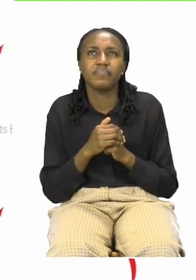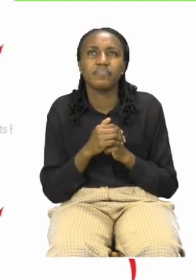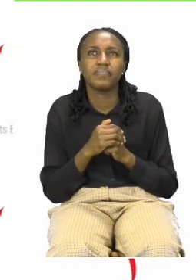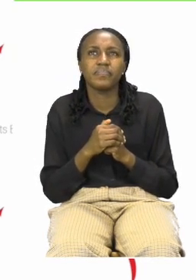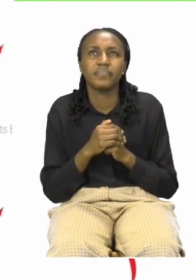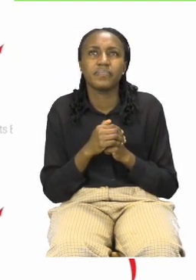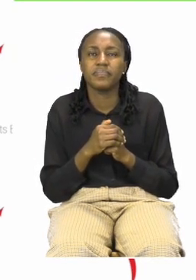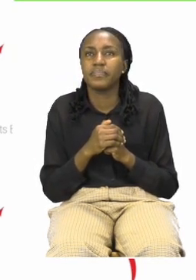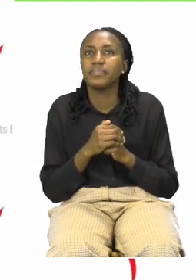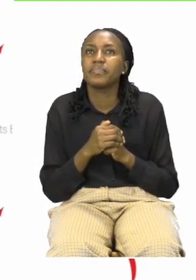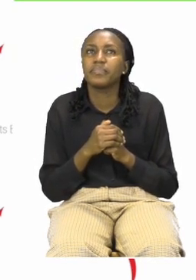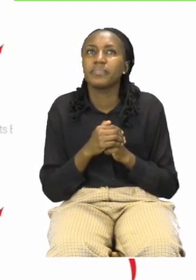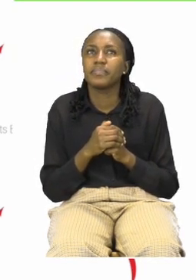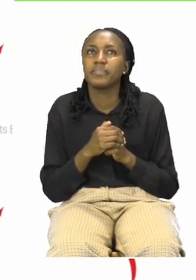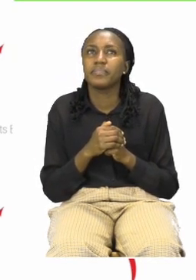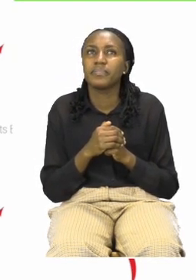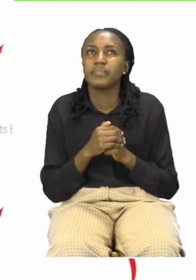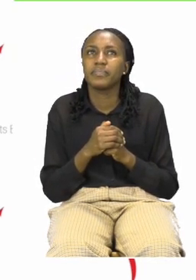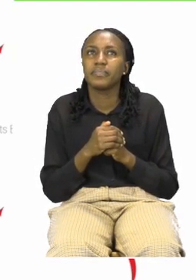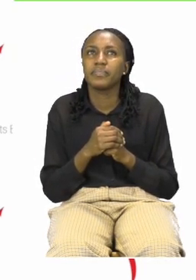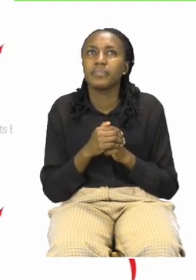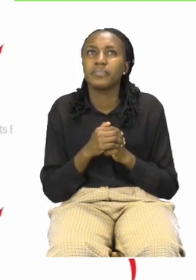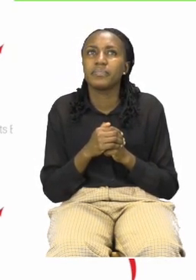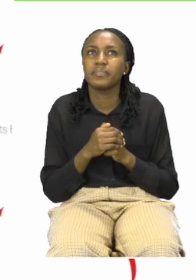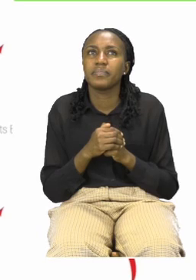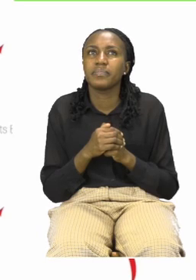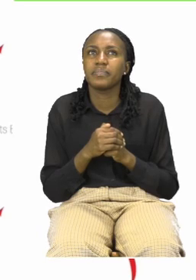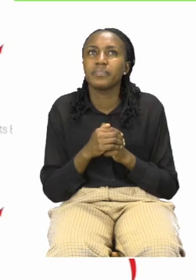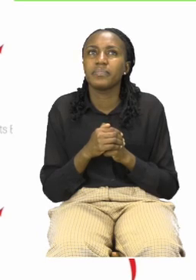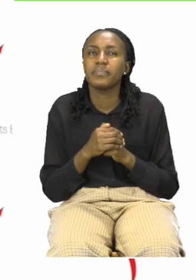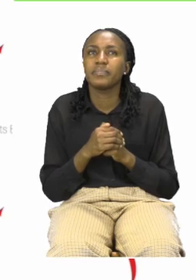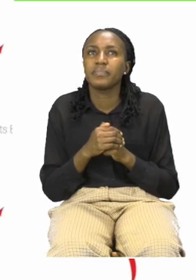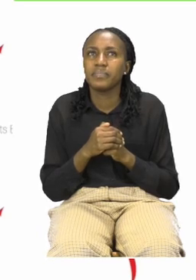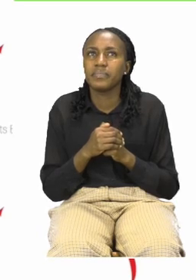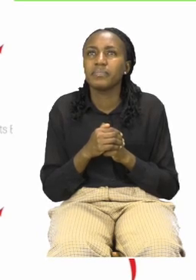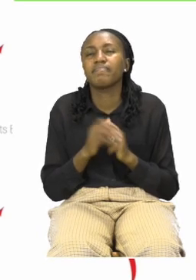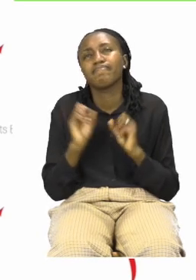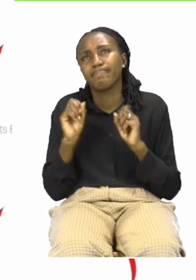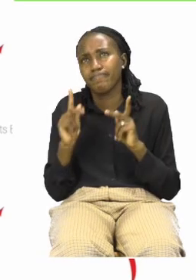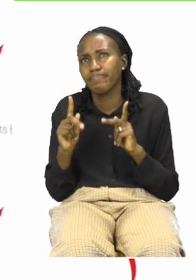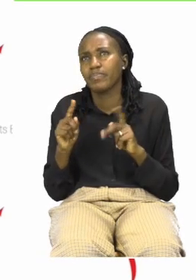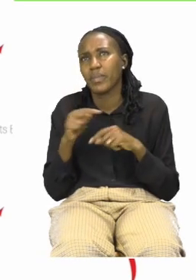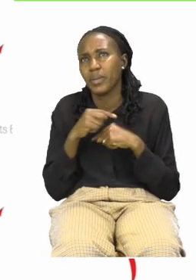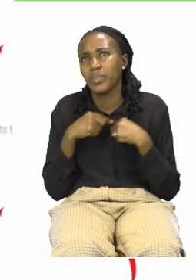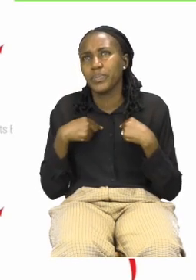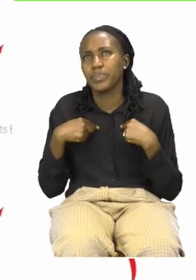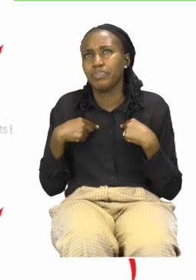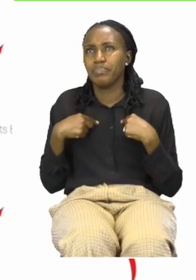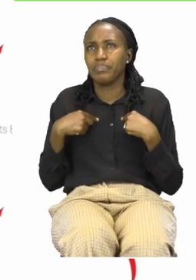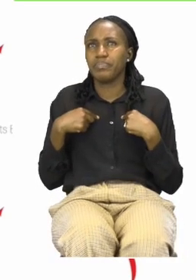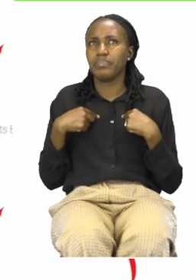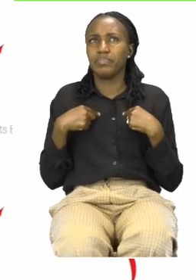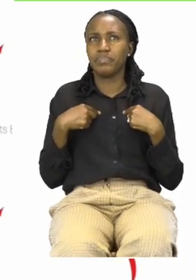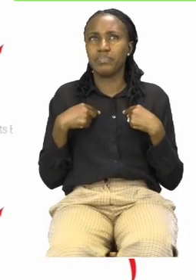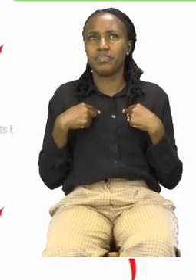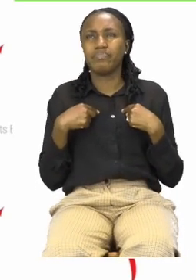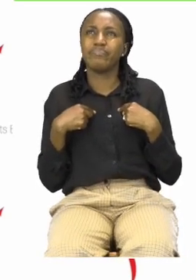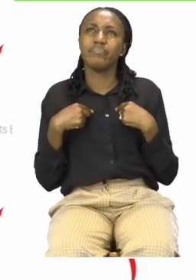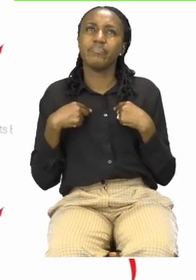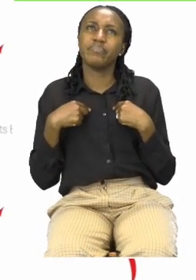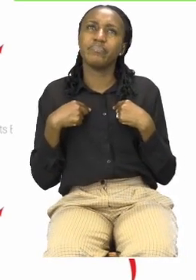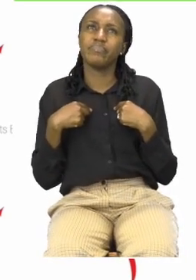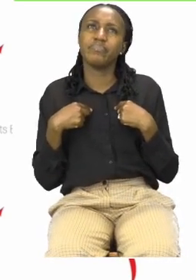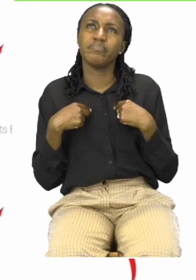has been up to, and... We were in the absolute